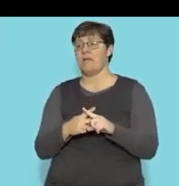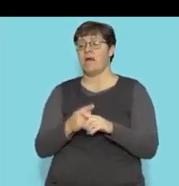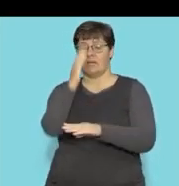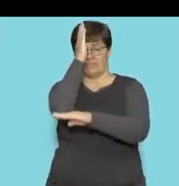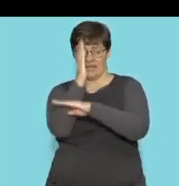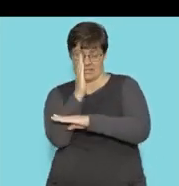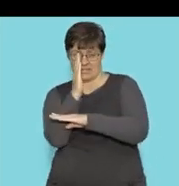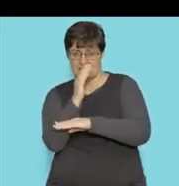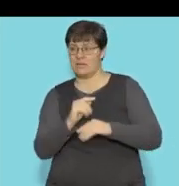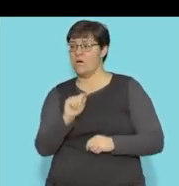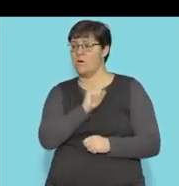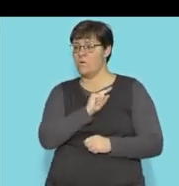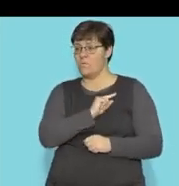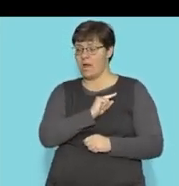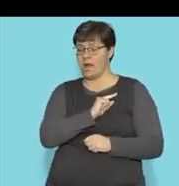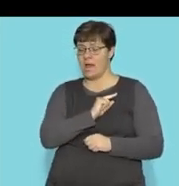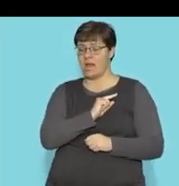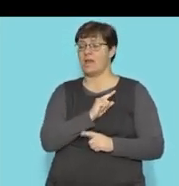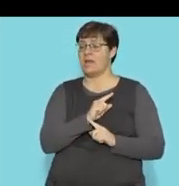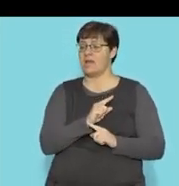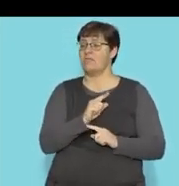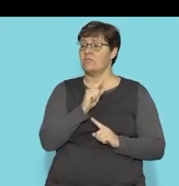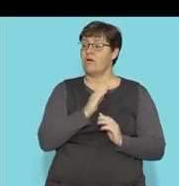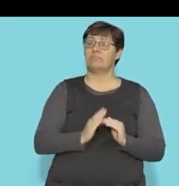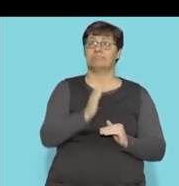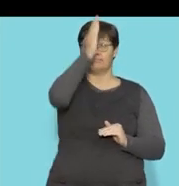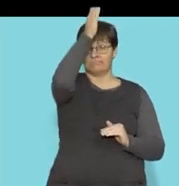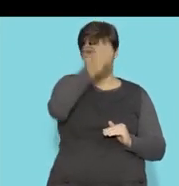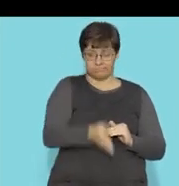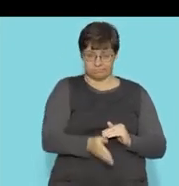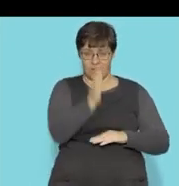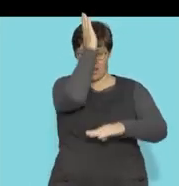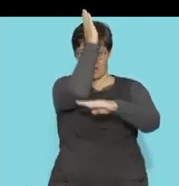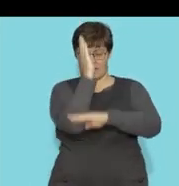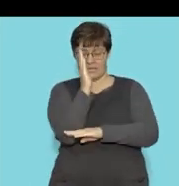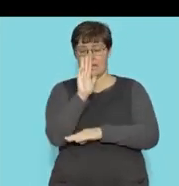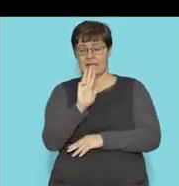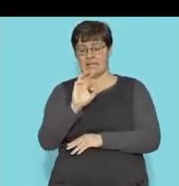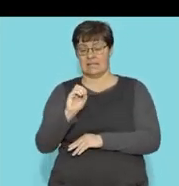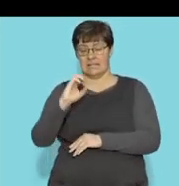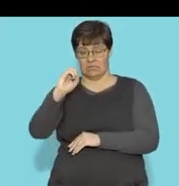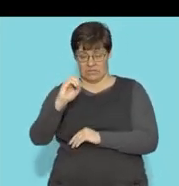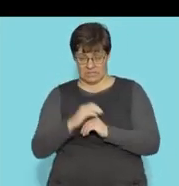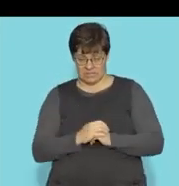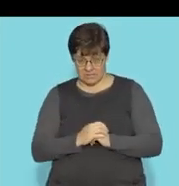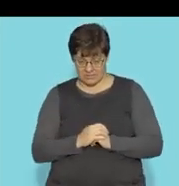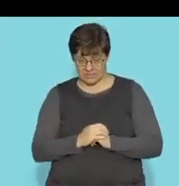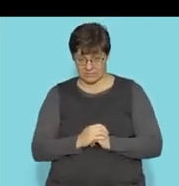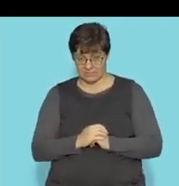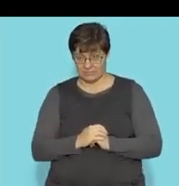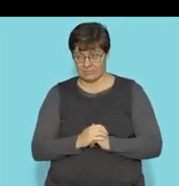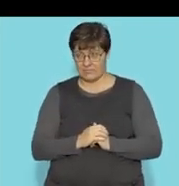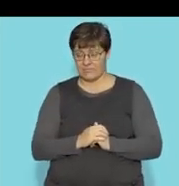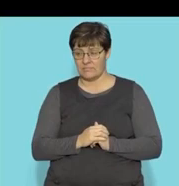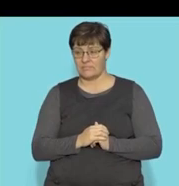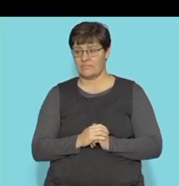perpendicular height. And because it is a rectangular prism, I know that this height will be a perpendicular height because I know my corner angles are